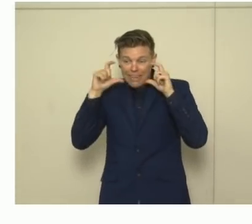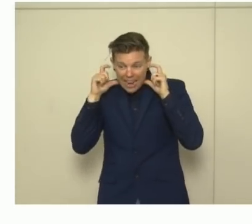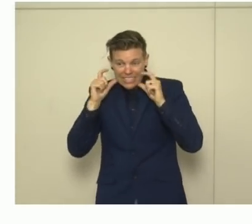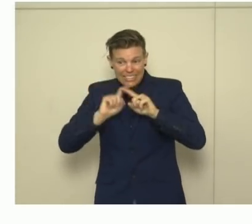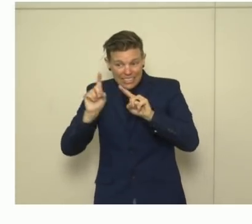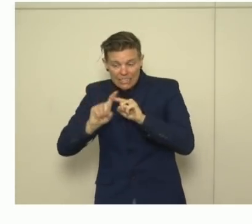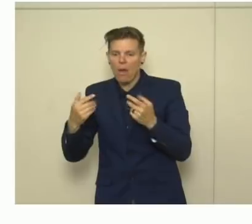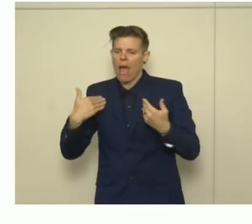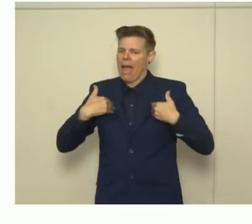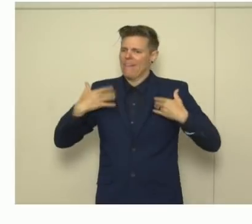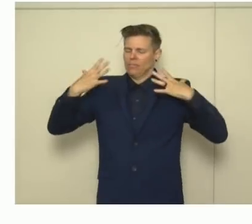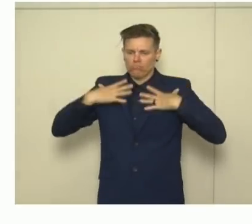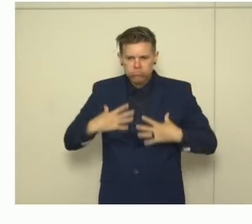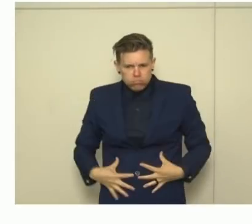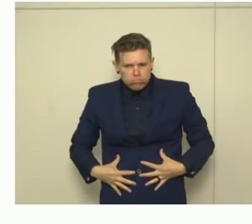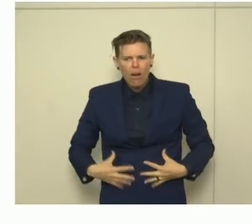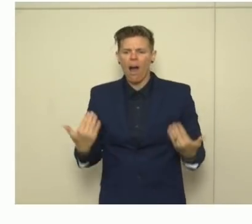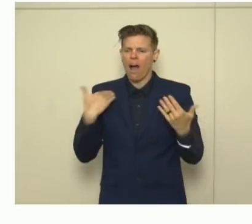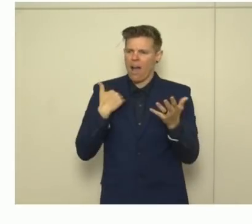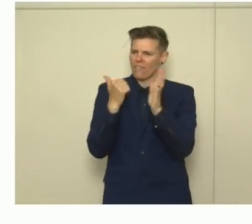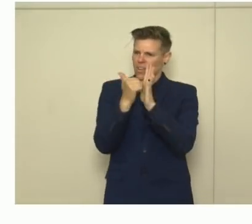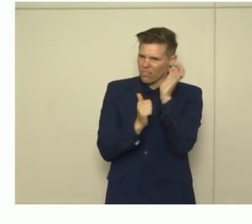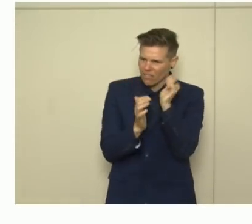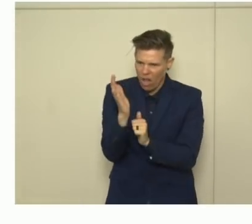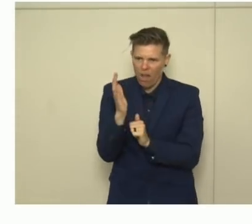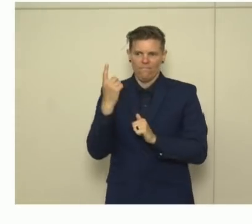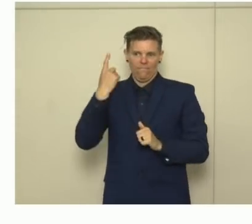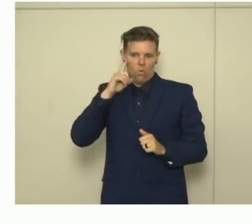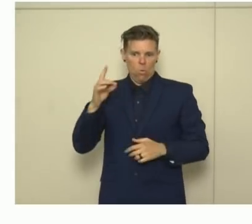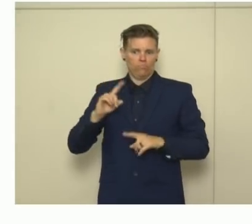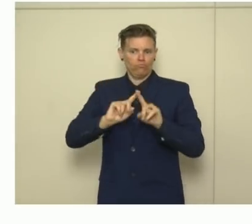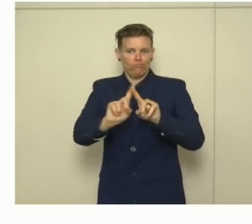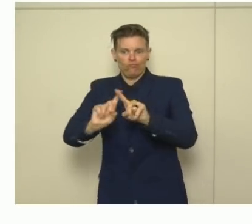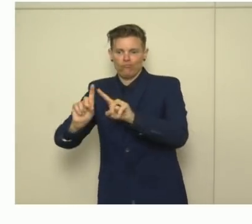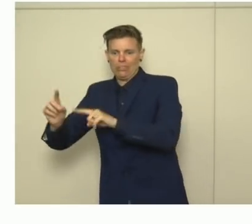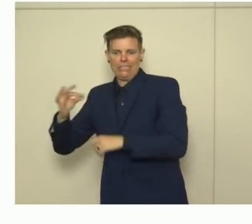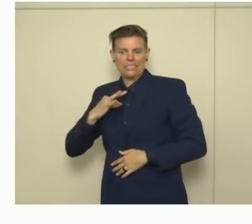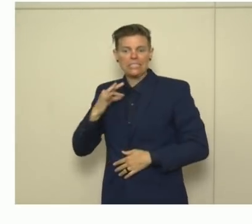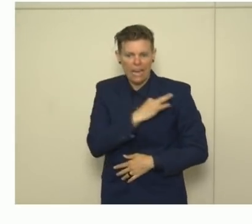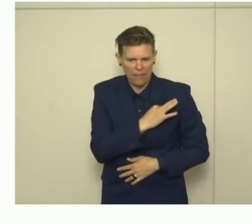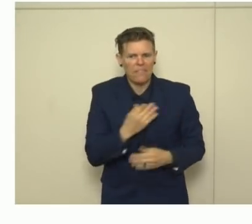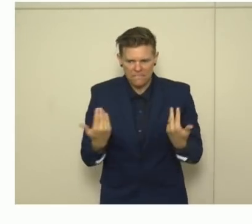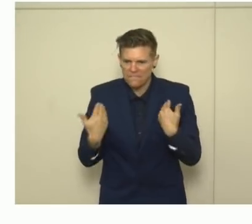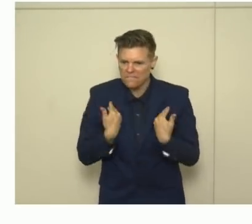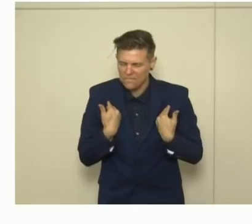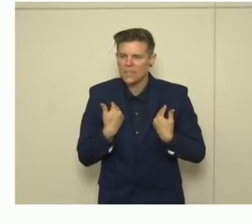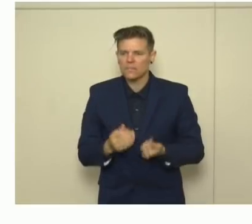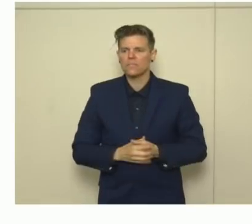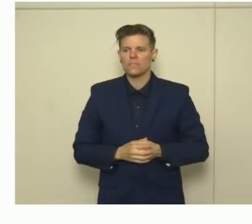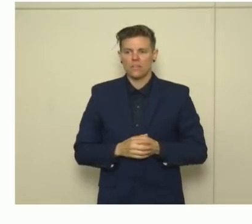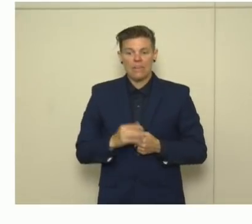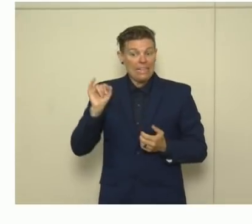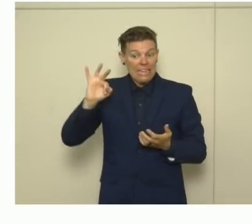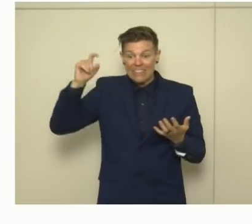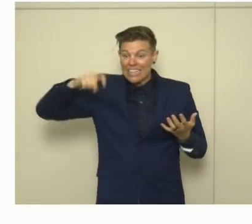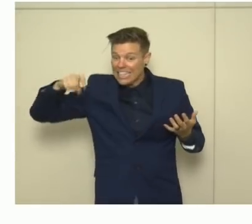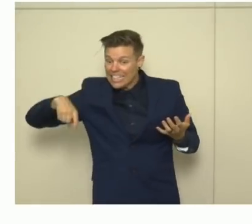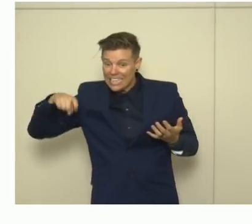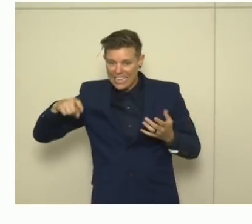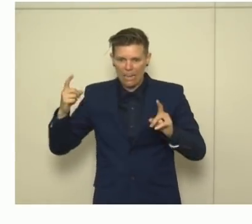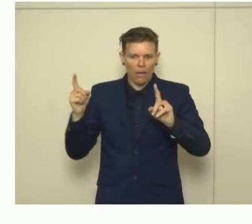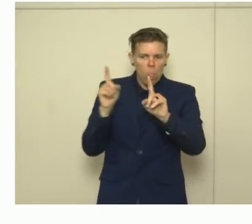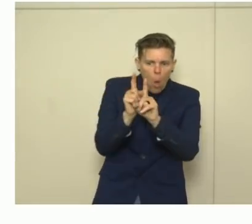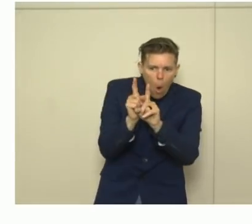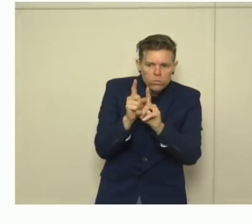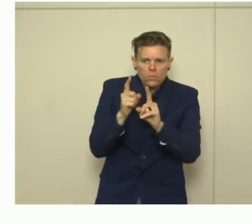and medical grade masks for those personnel who will be working with students who require more proximity because they